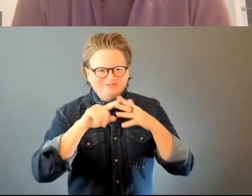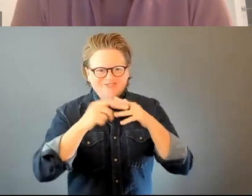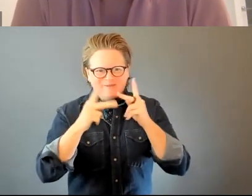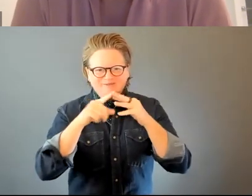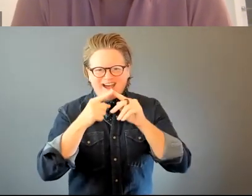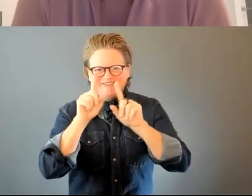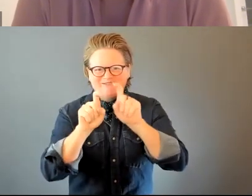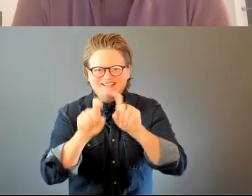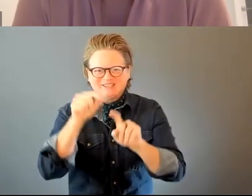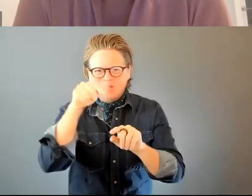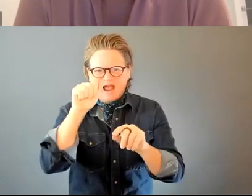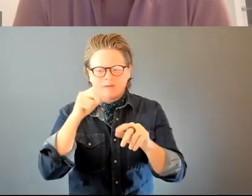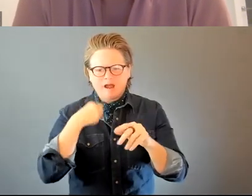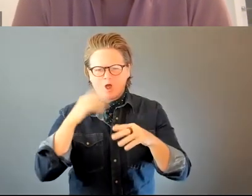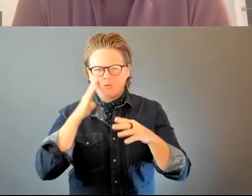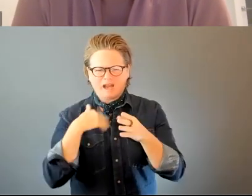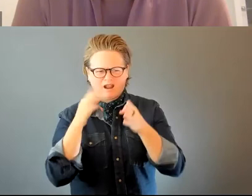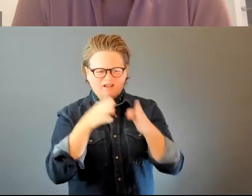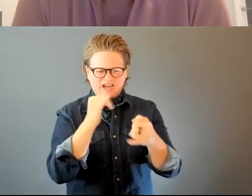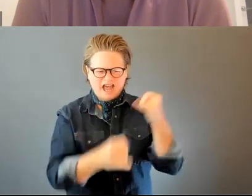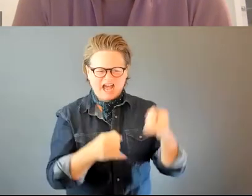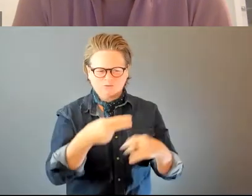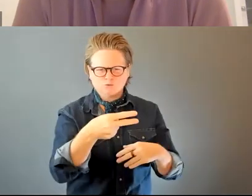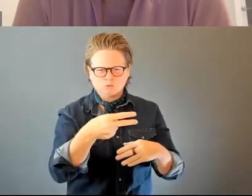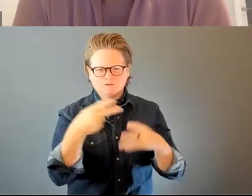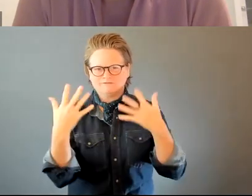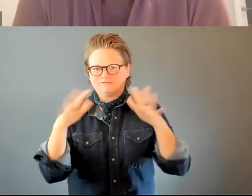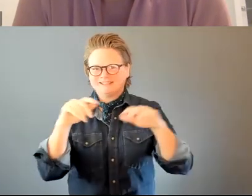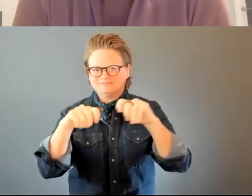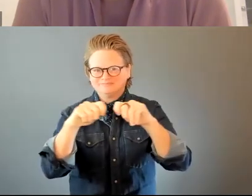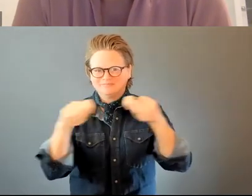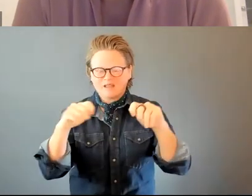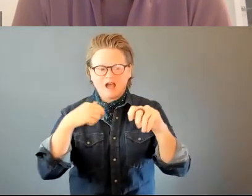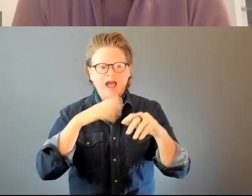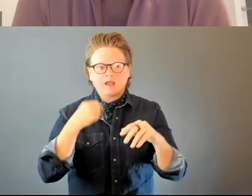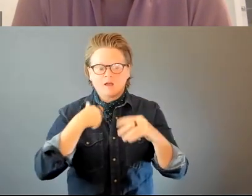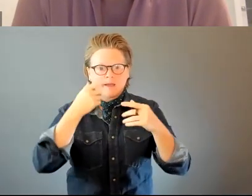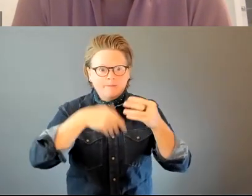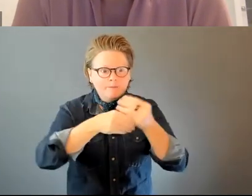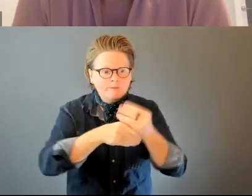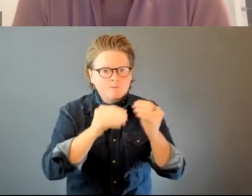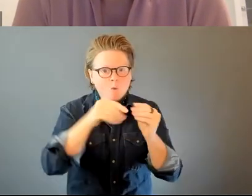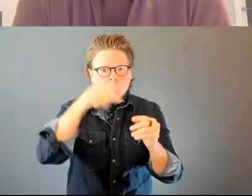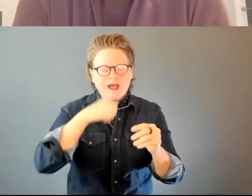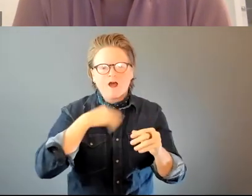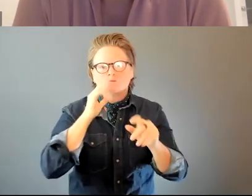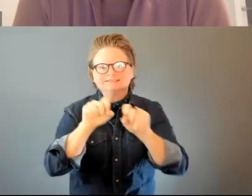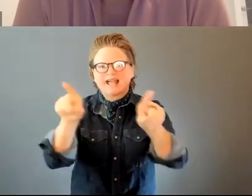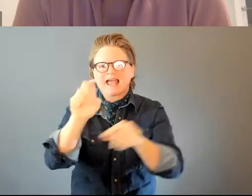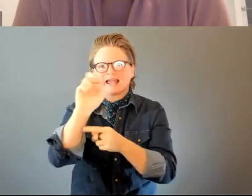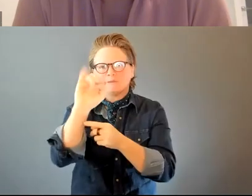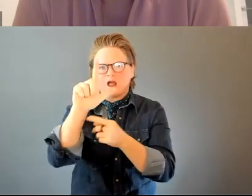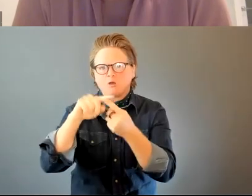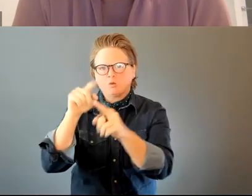So really, now people started asking more questions. So I'm going to do the last two and then we'll wrap up if